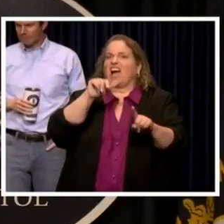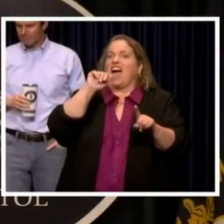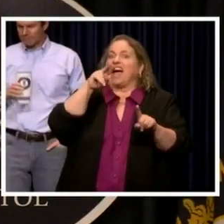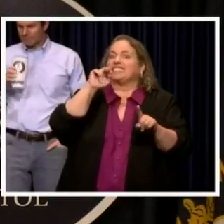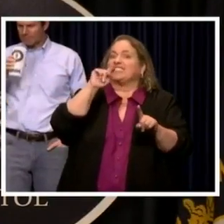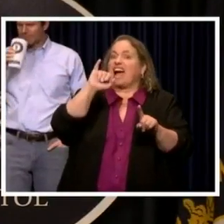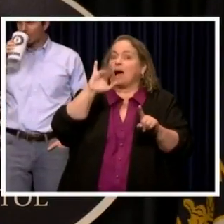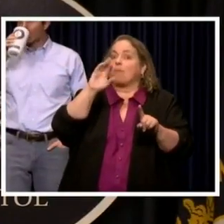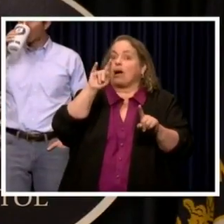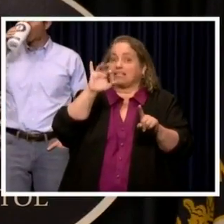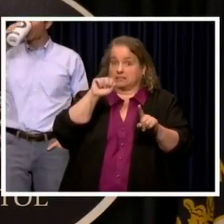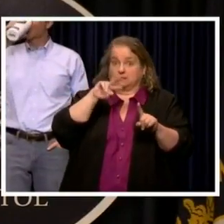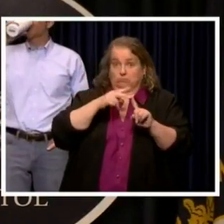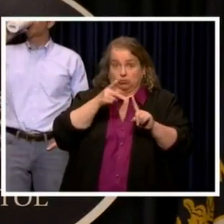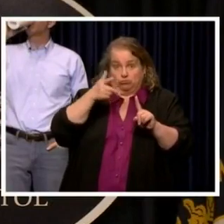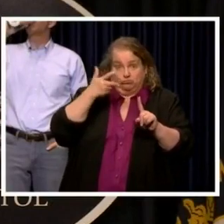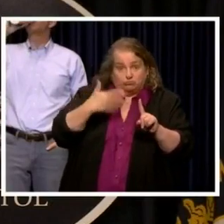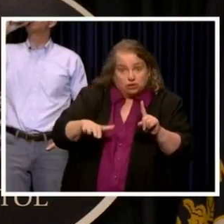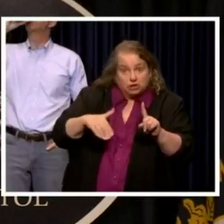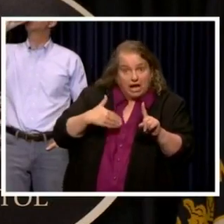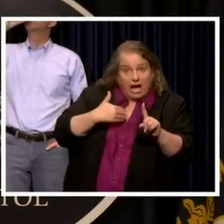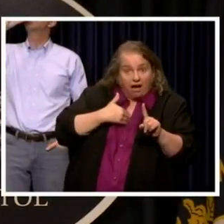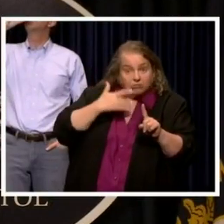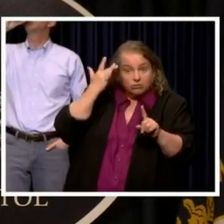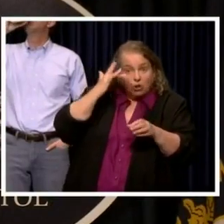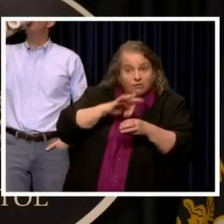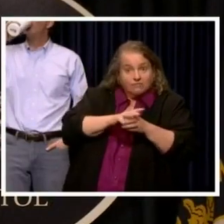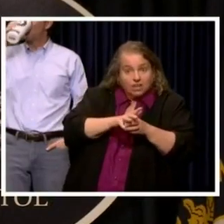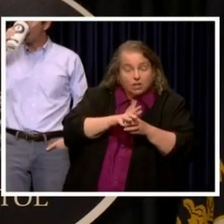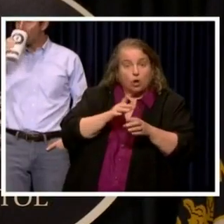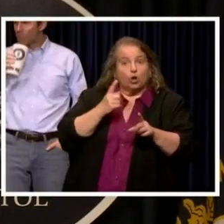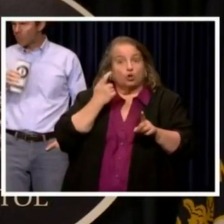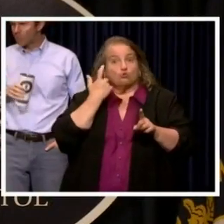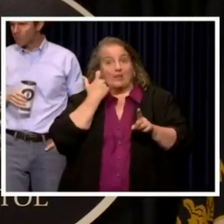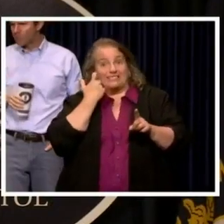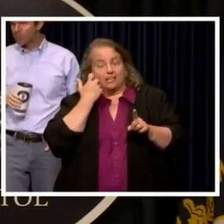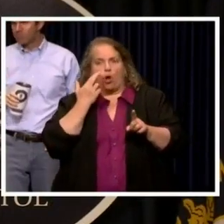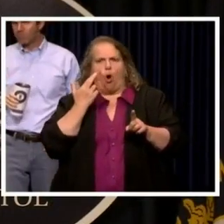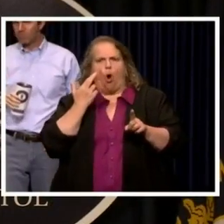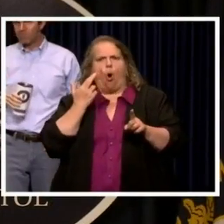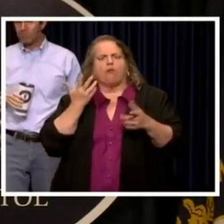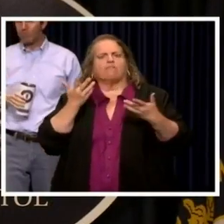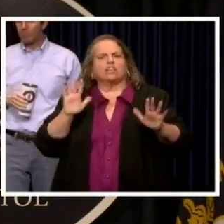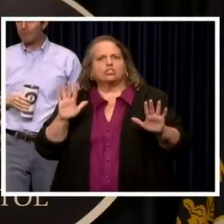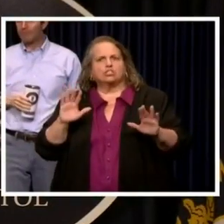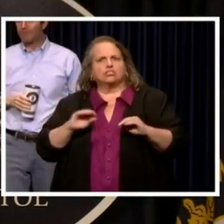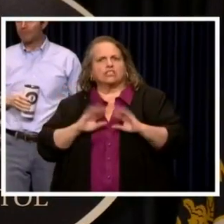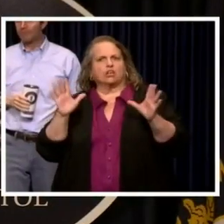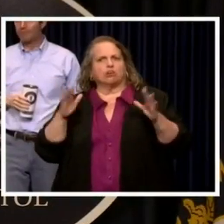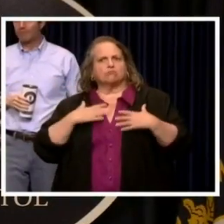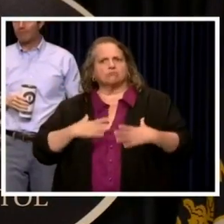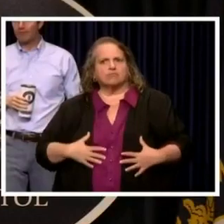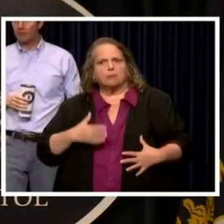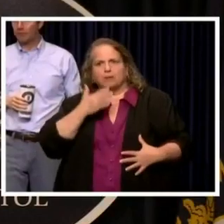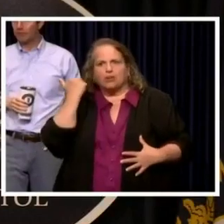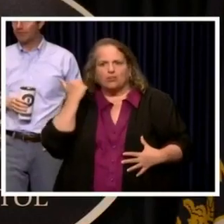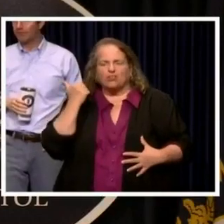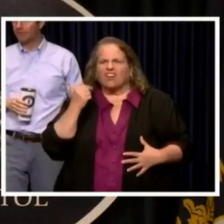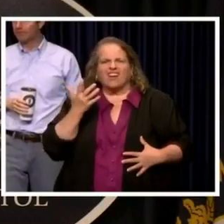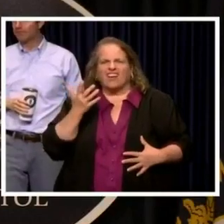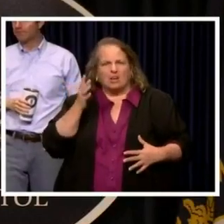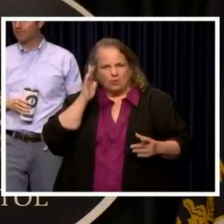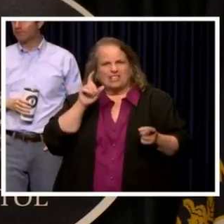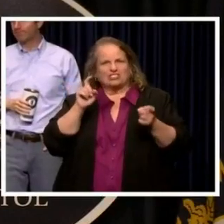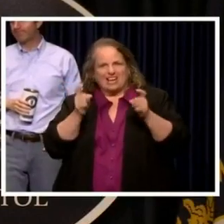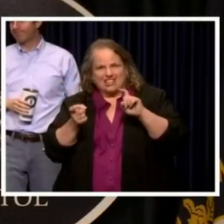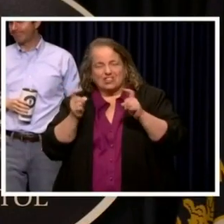been infected. And if so, have you recently been infected or have you gotten over the infection? So it's going to change. But right now, today, with